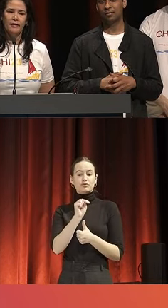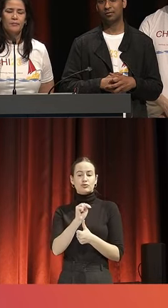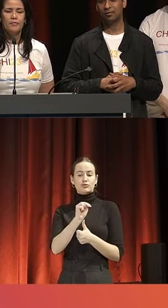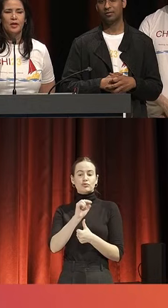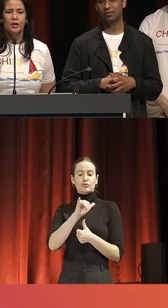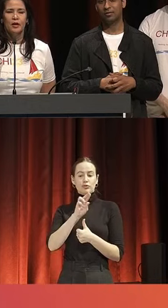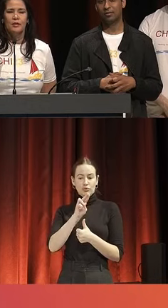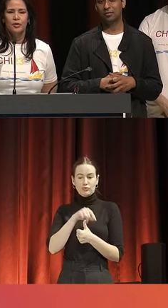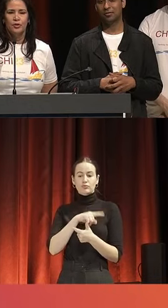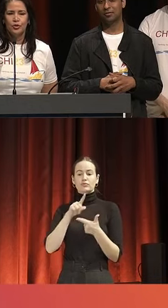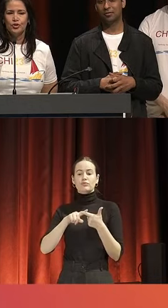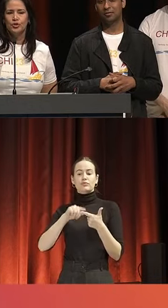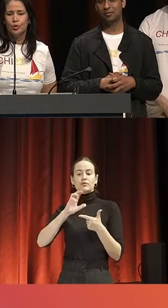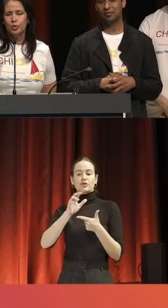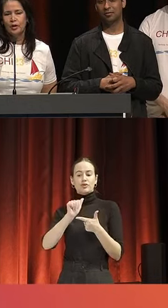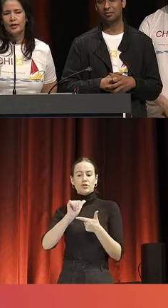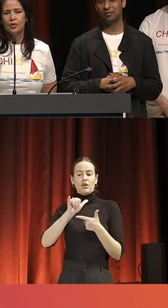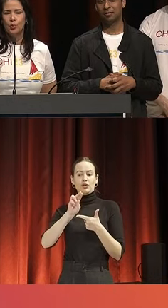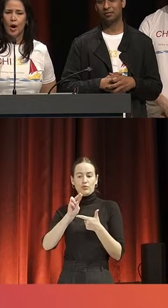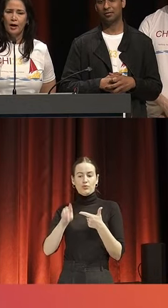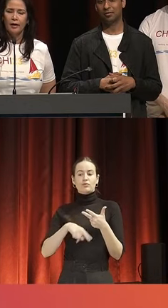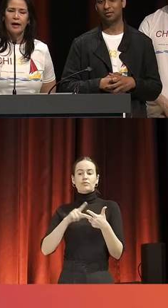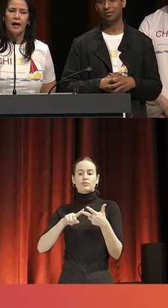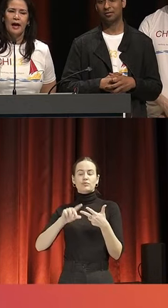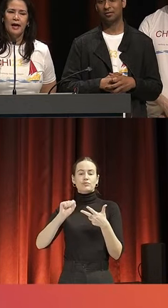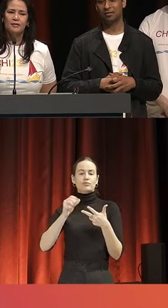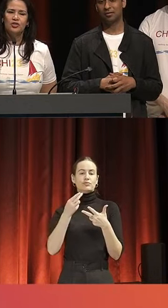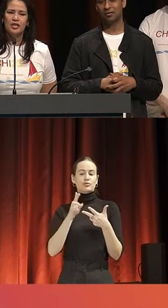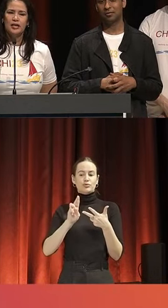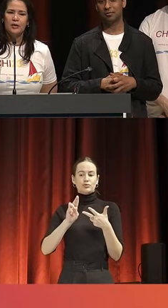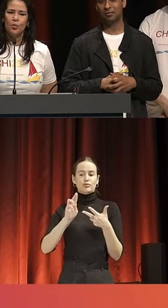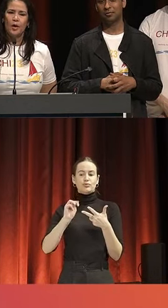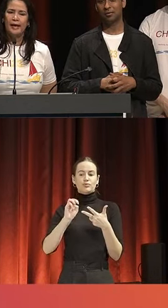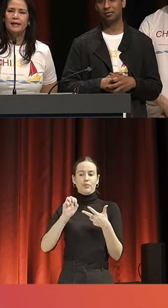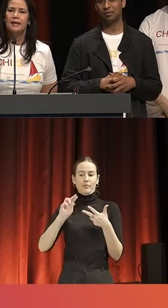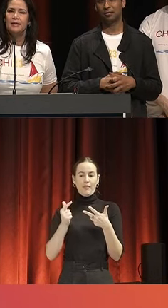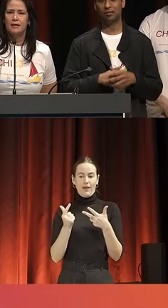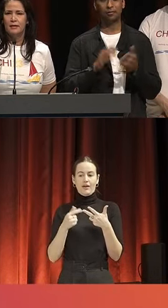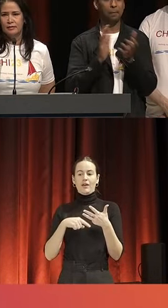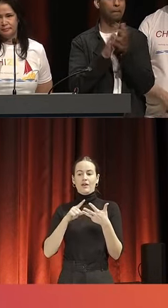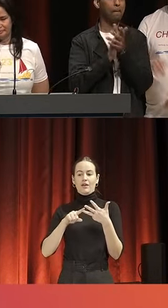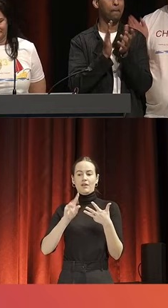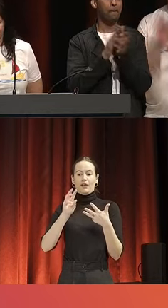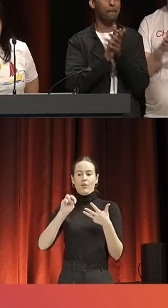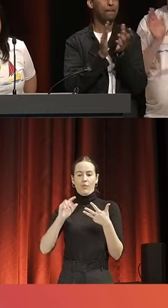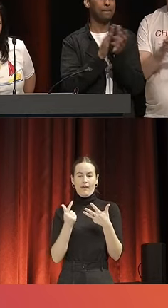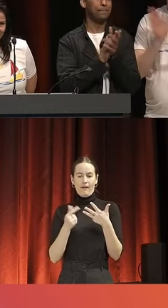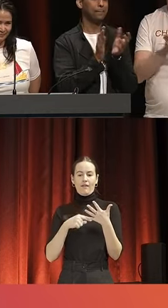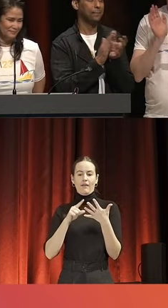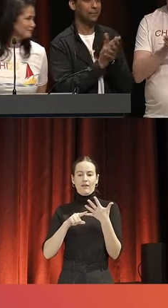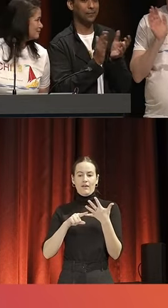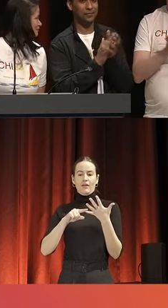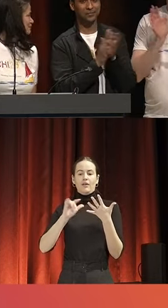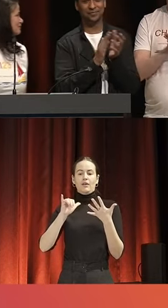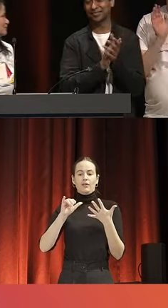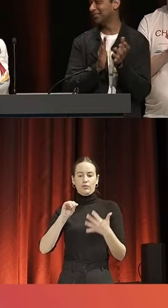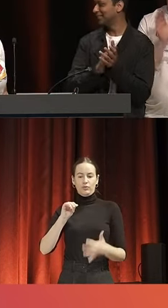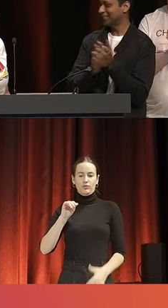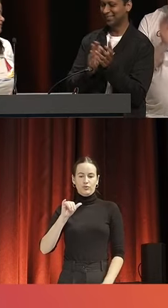Chang, Yu Xun Yuang, and Ji Wei Lin.